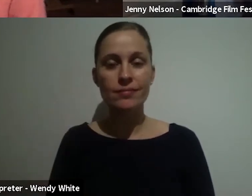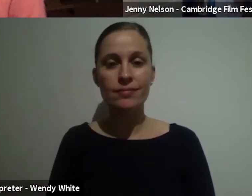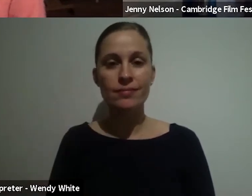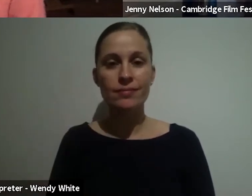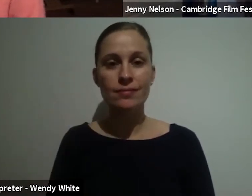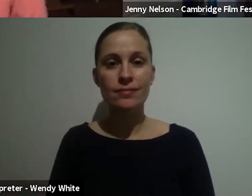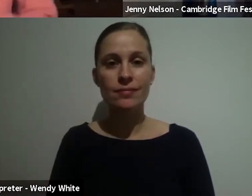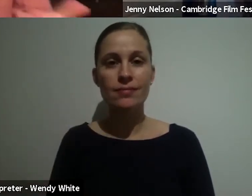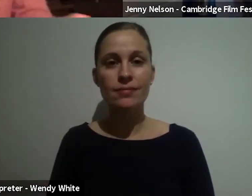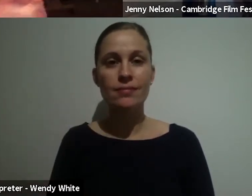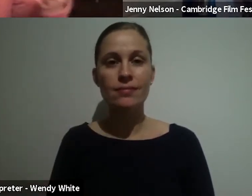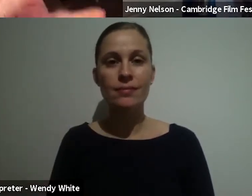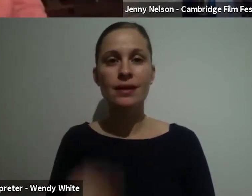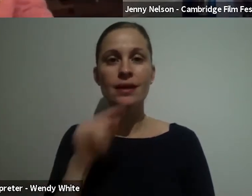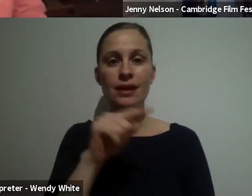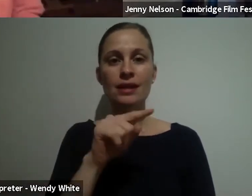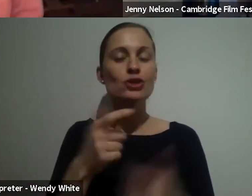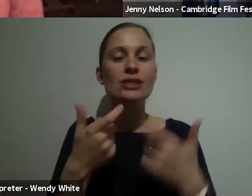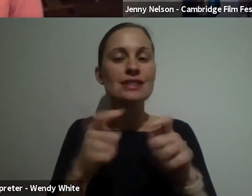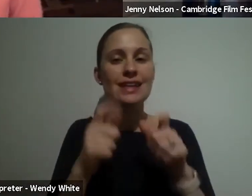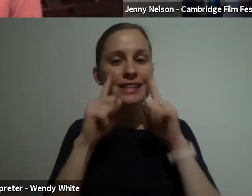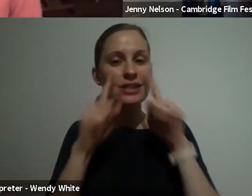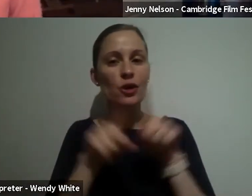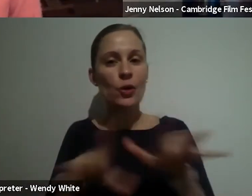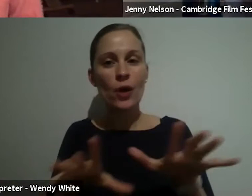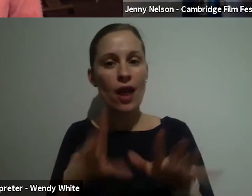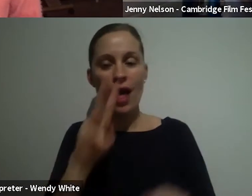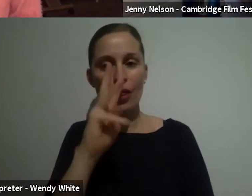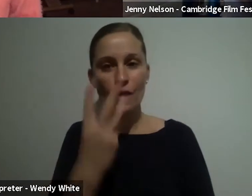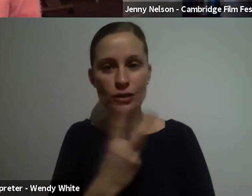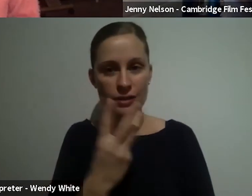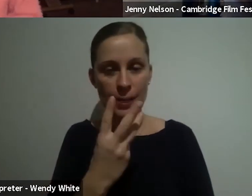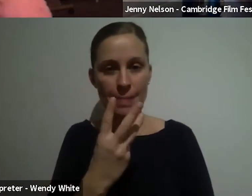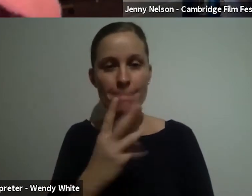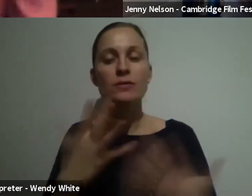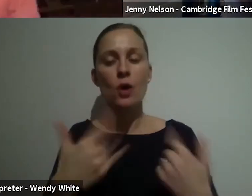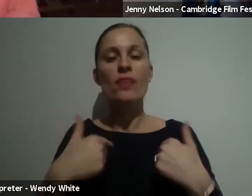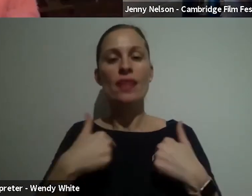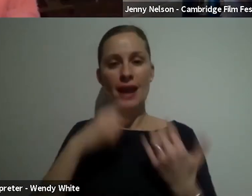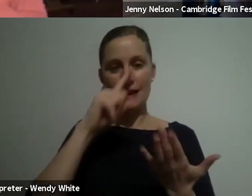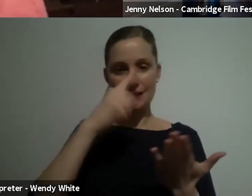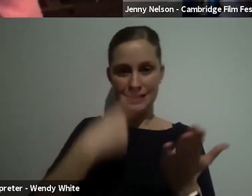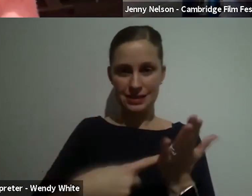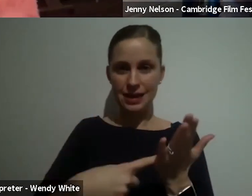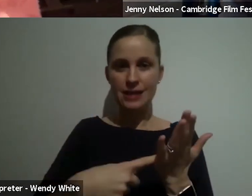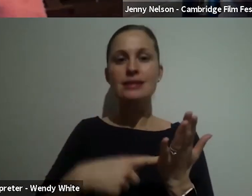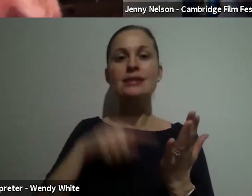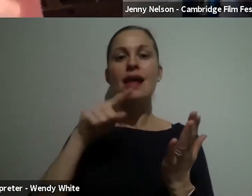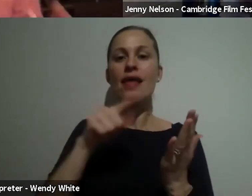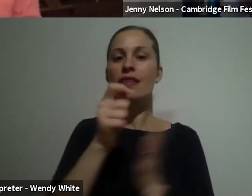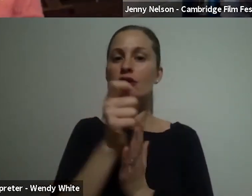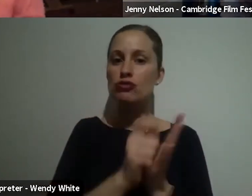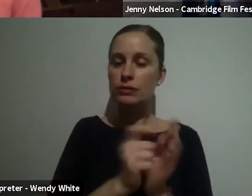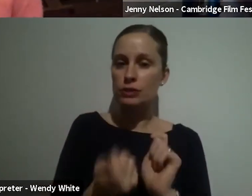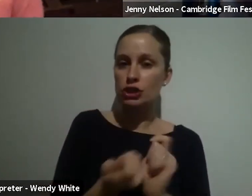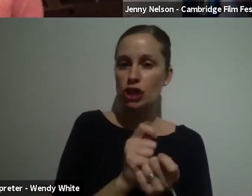and she was still not looking like a 13-year-old girl. So this is the moment that I decided to make Celia younger, when you're younger, and to adapt